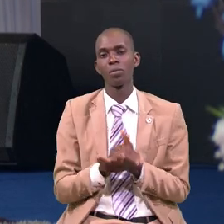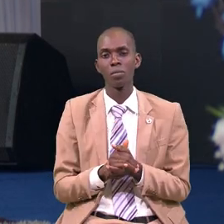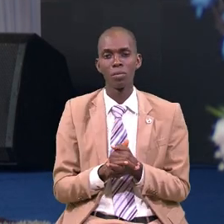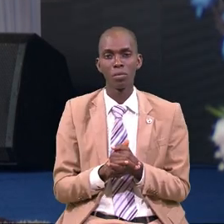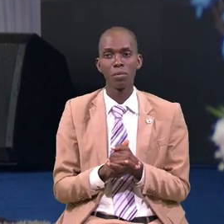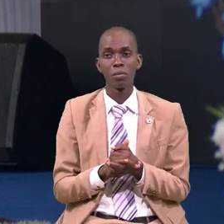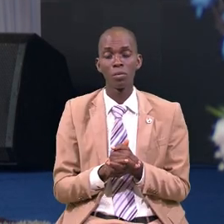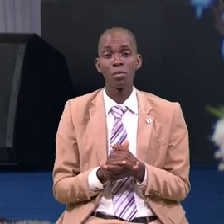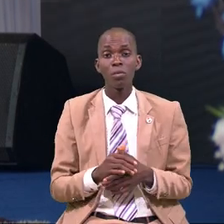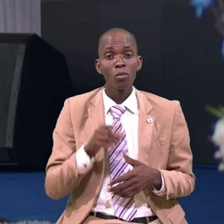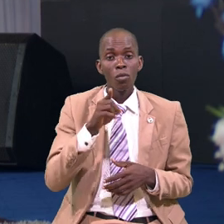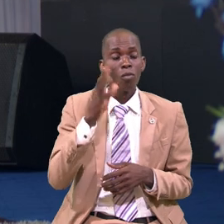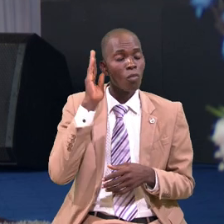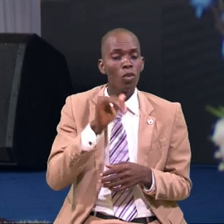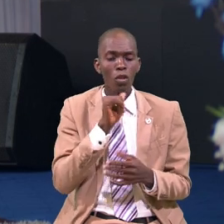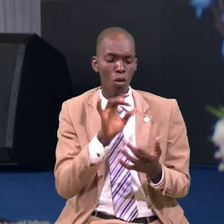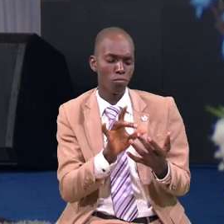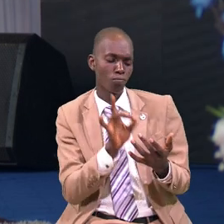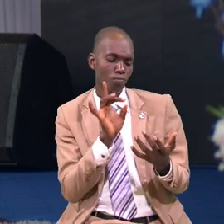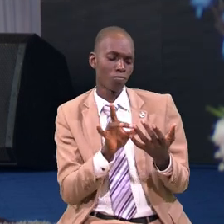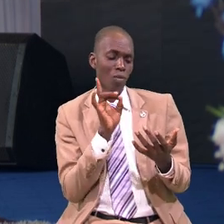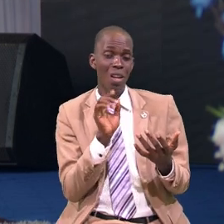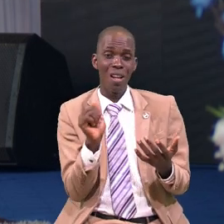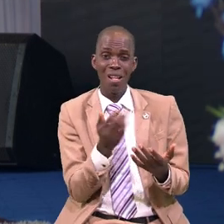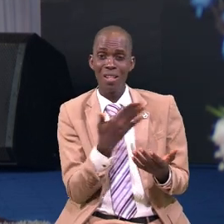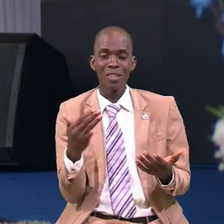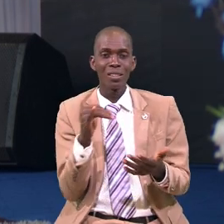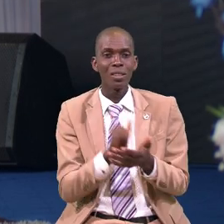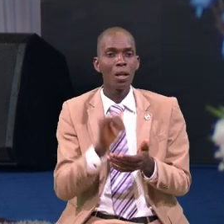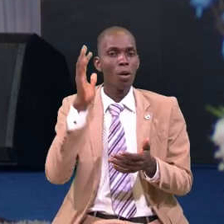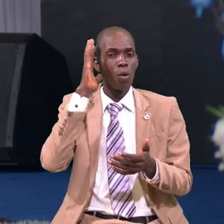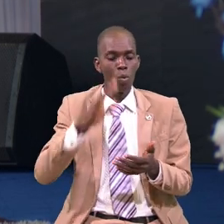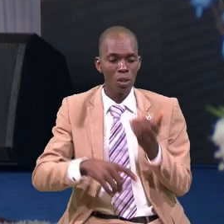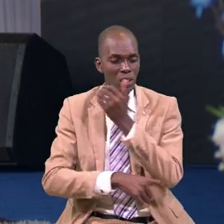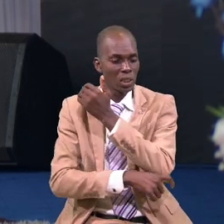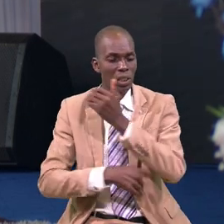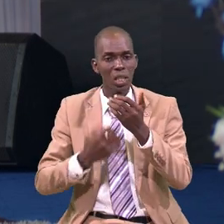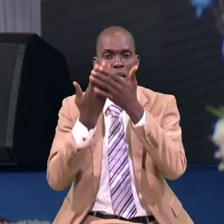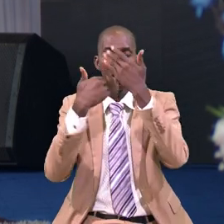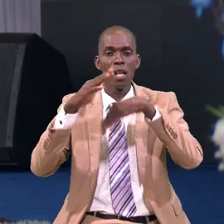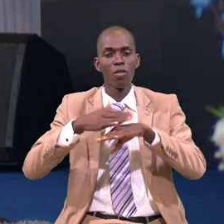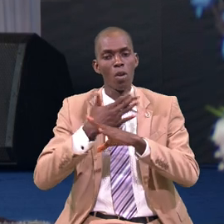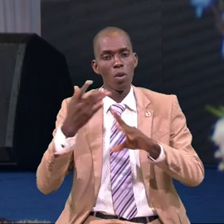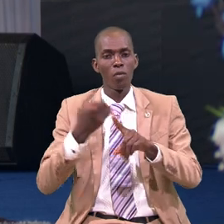They will not choose anything that will take heaven away from their hand.